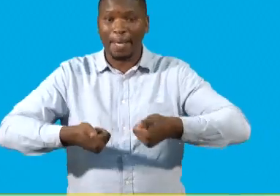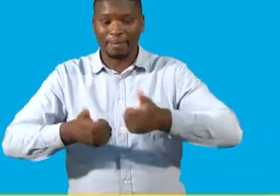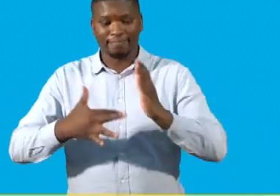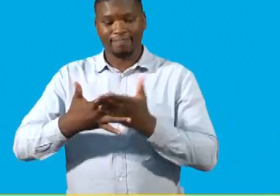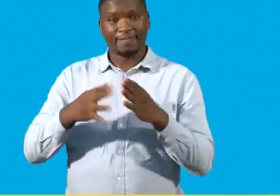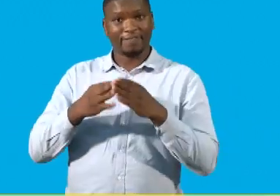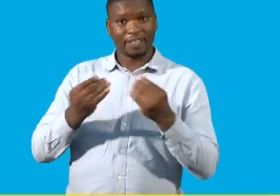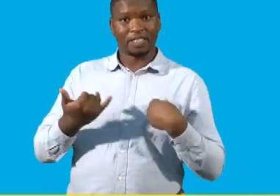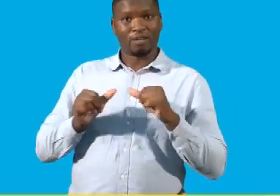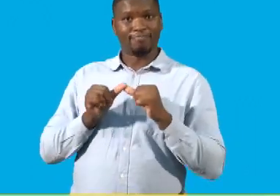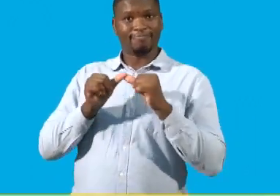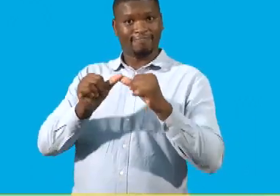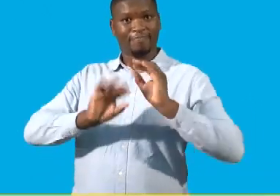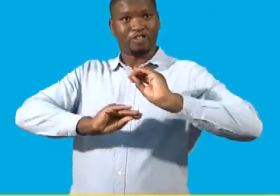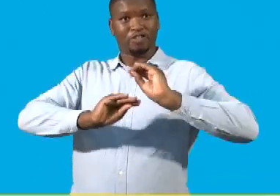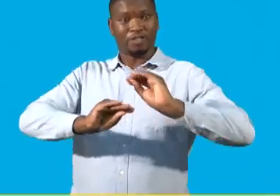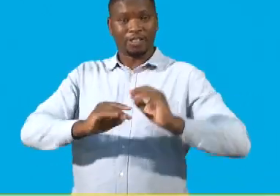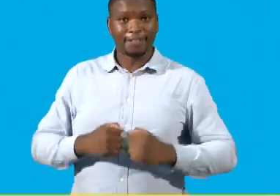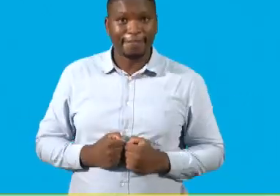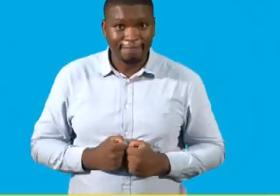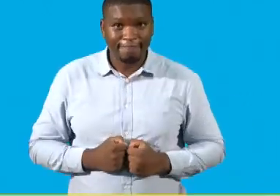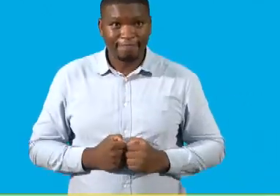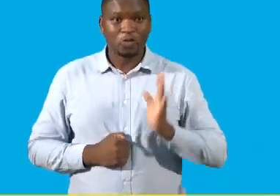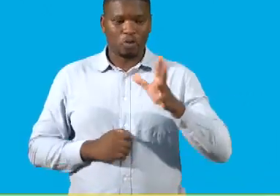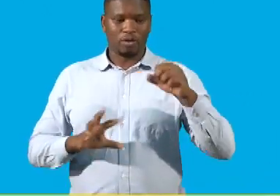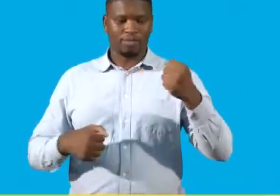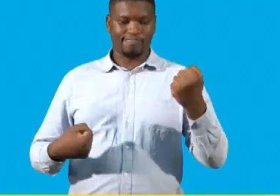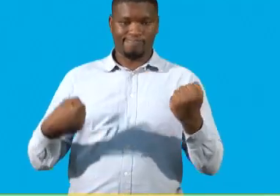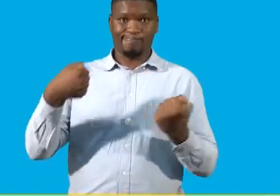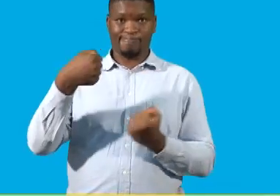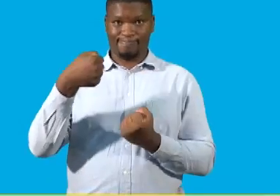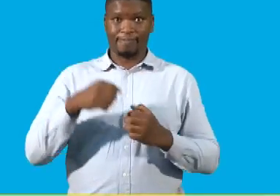Welcome back from the ad break, and let's continue with our lesson, where we are going